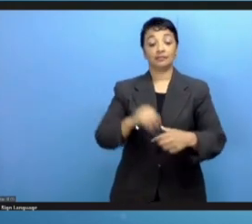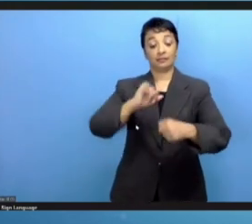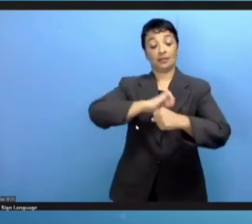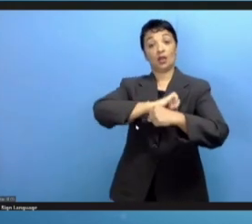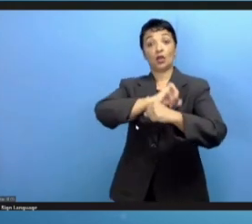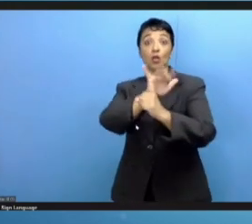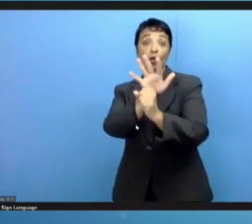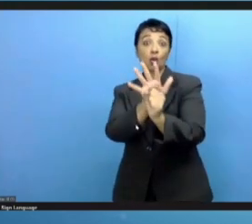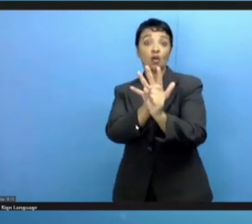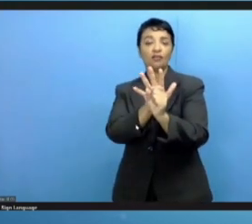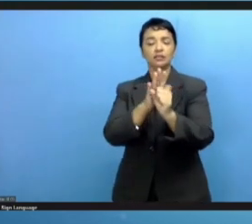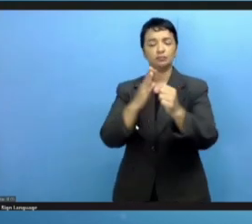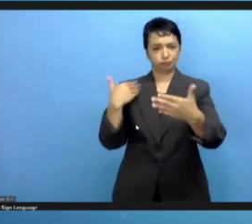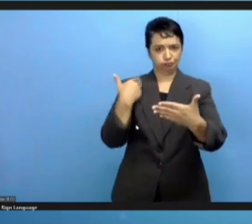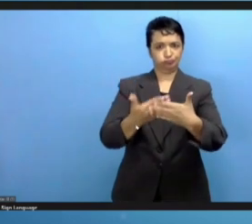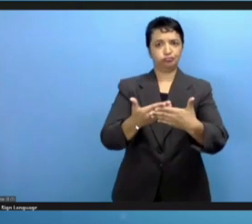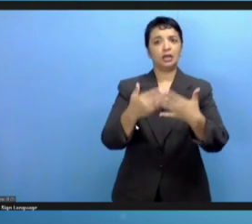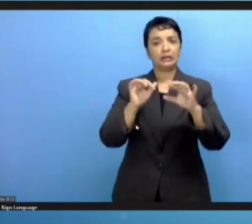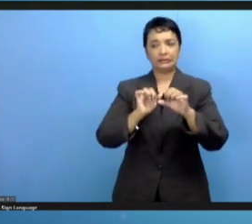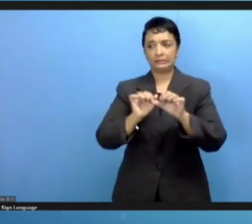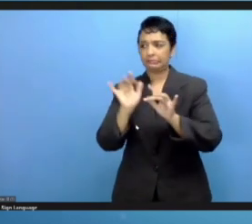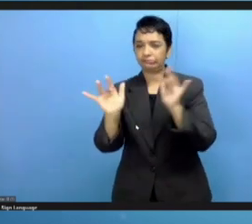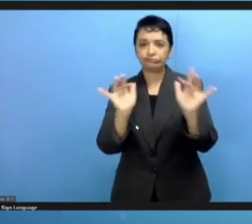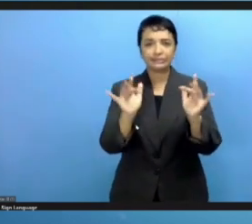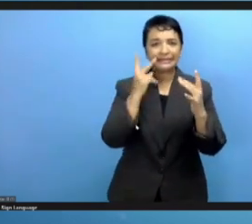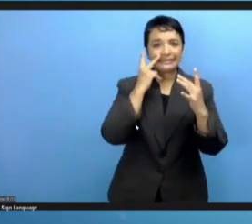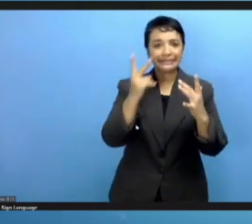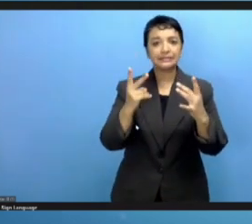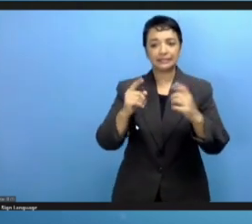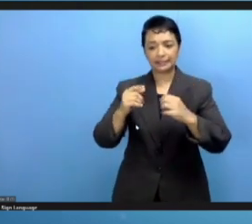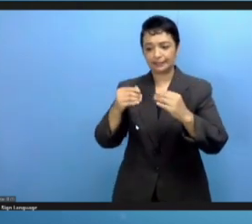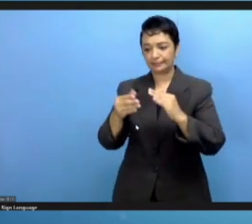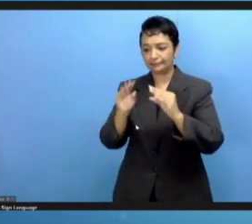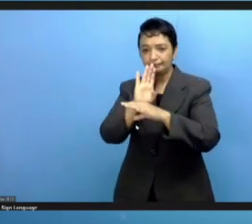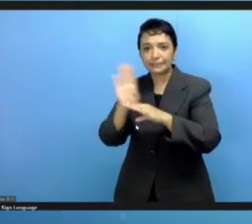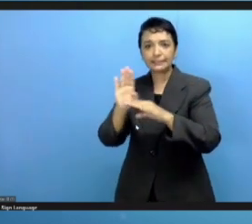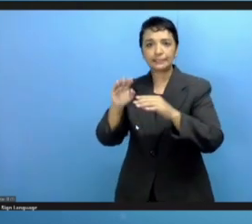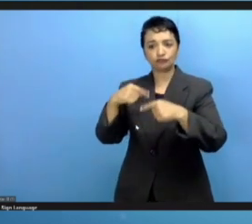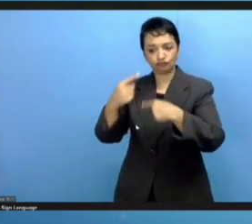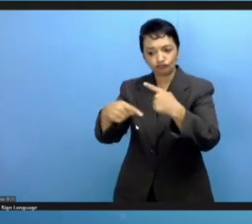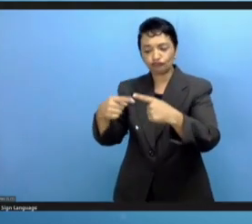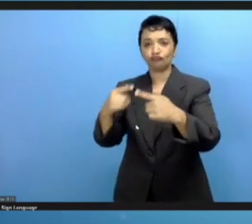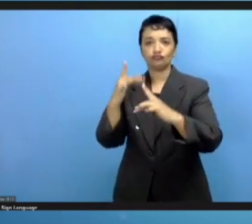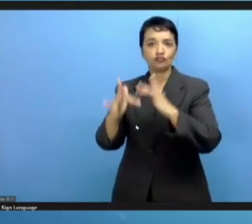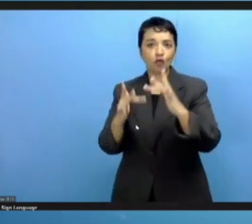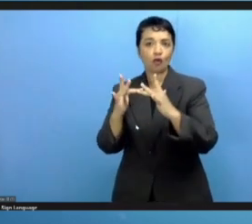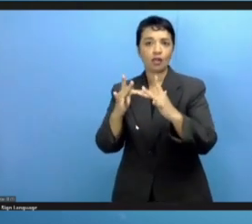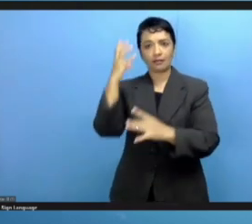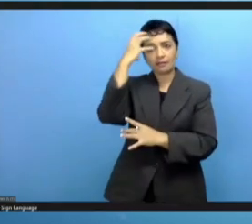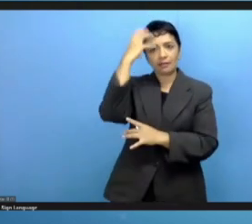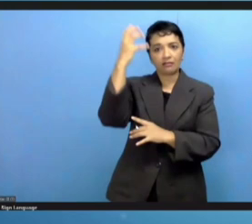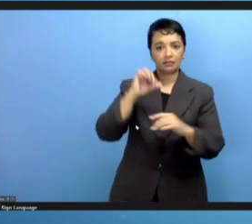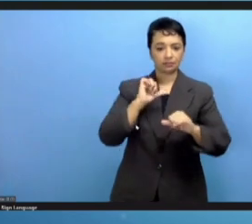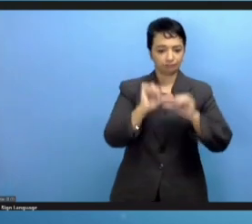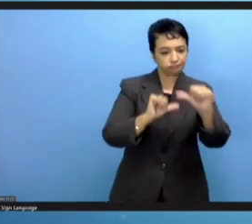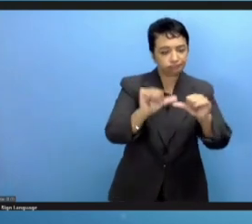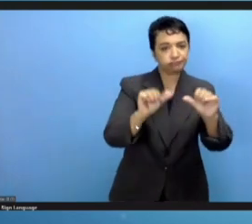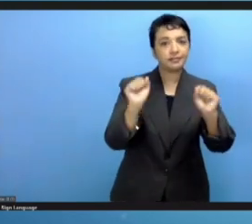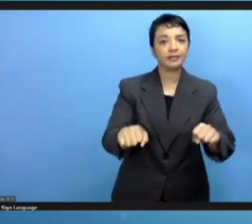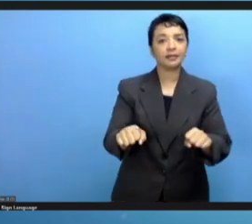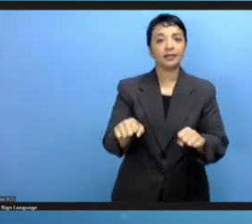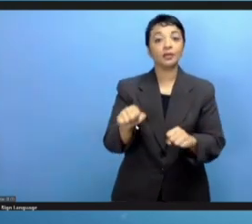some government activities and businesses online, allowing for creativity and